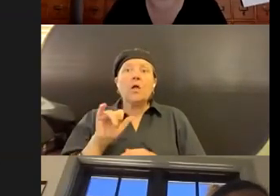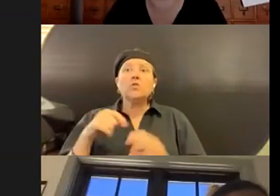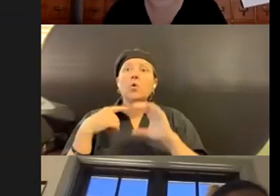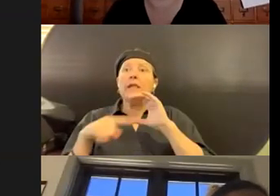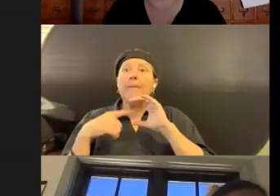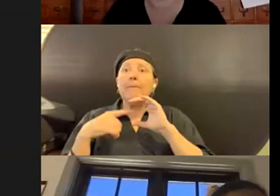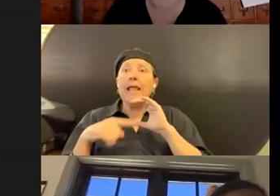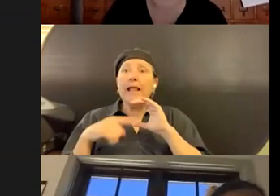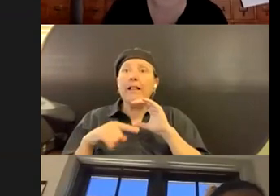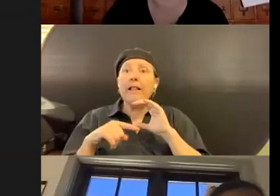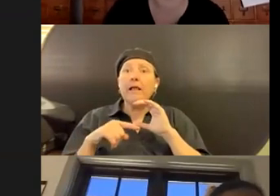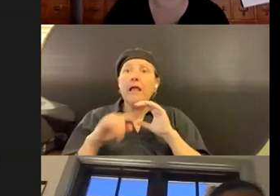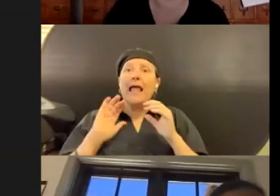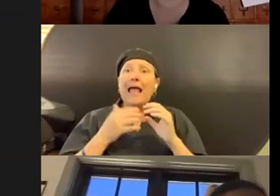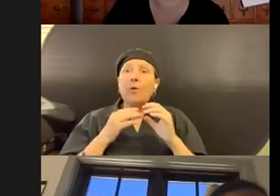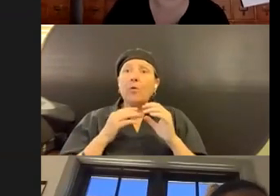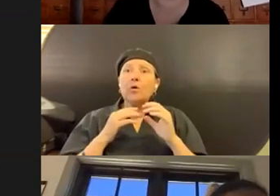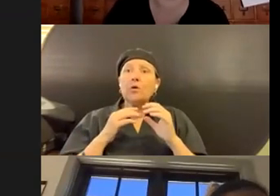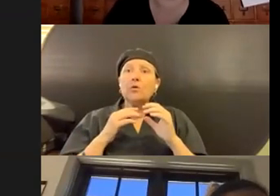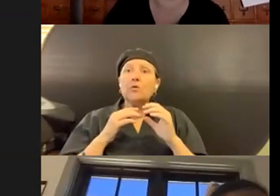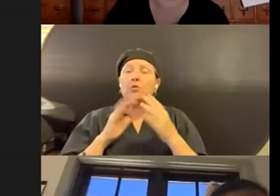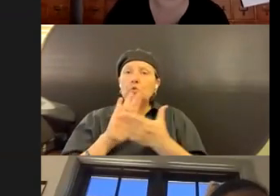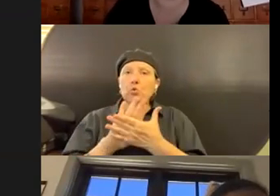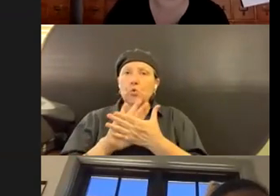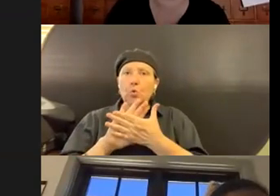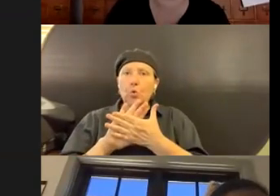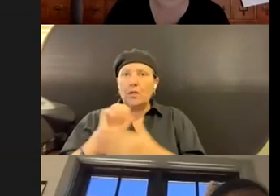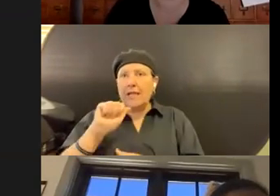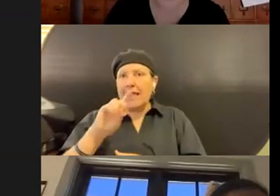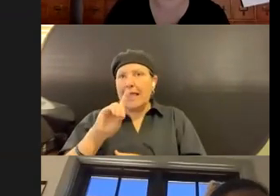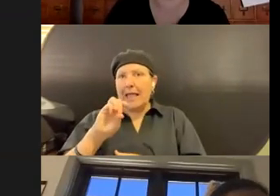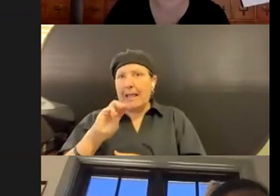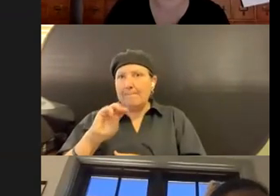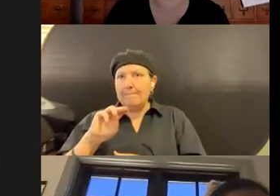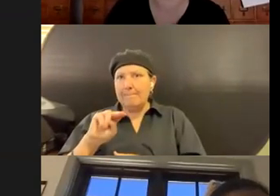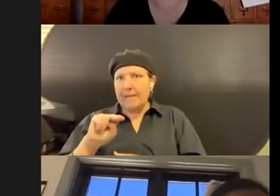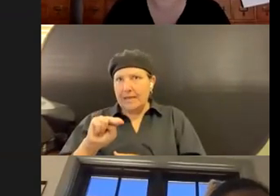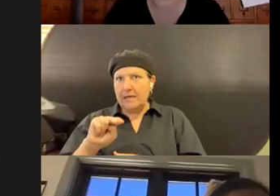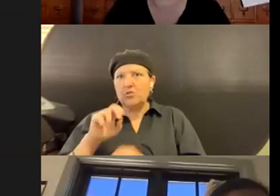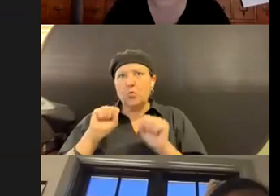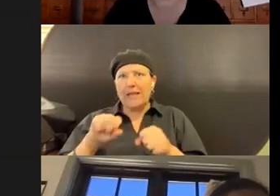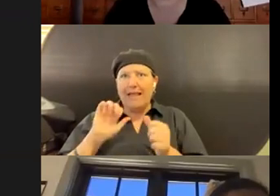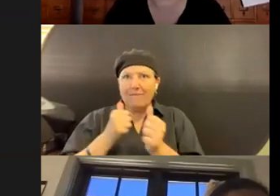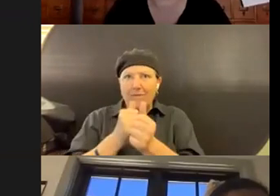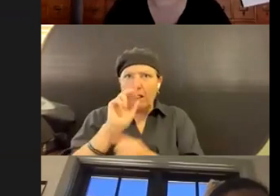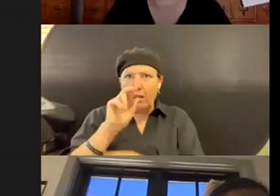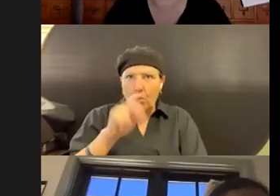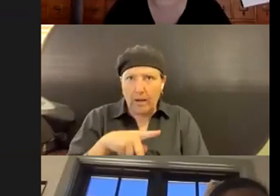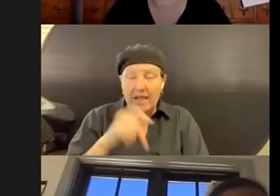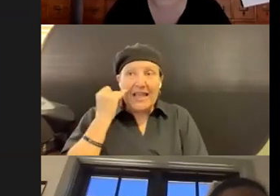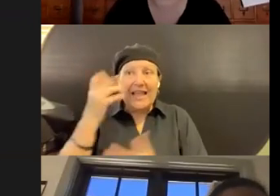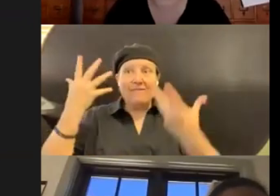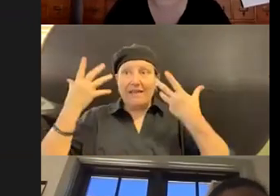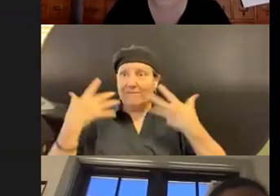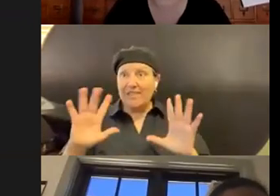our community of schools administrators so that we can do a follow-up on that. Just a quick clarification. If they have finished the entire OLSAT